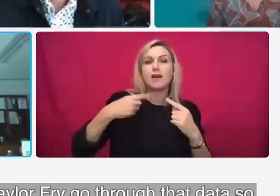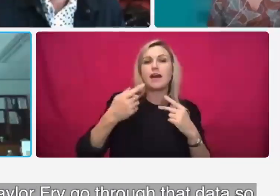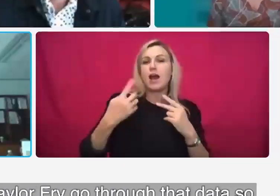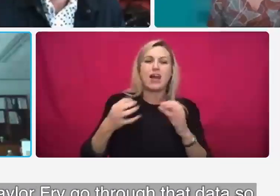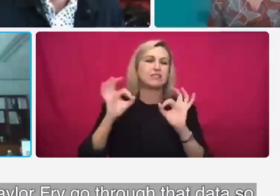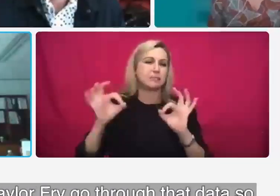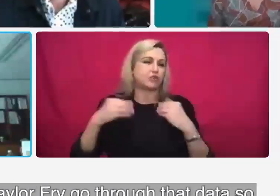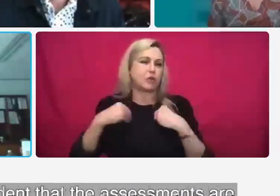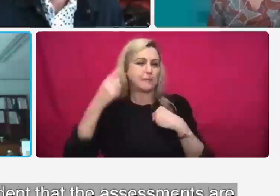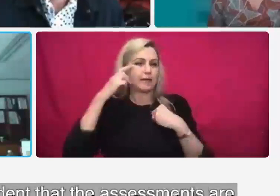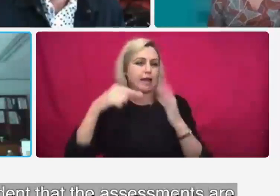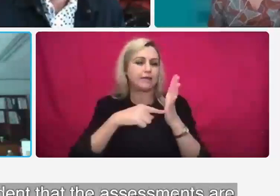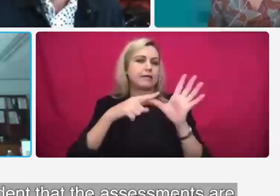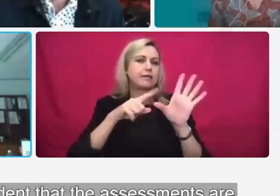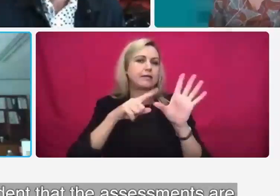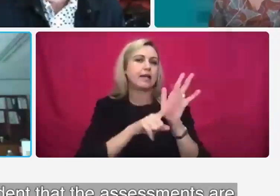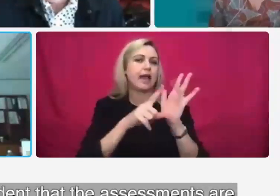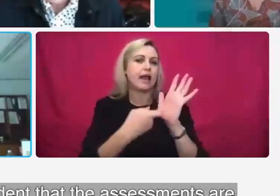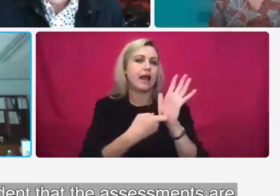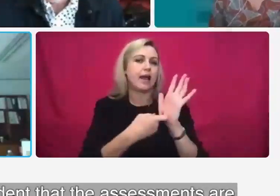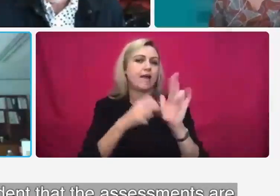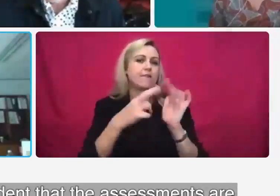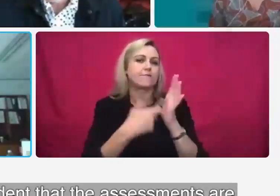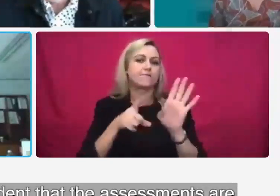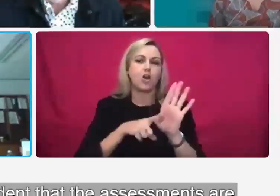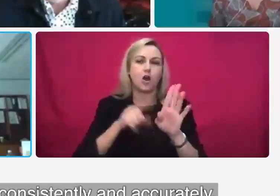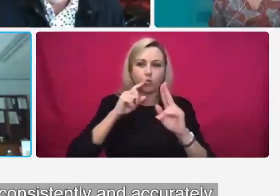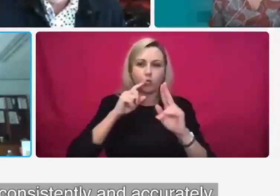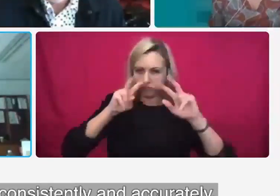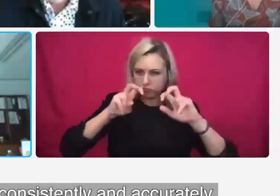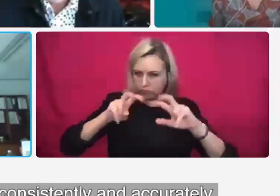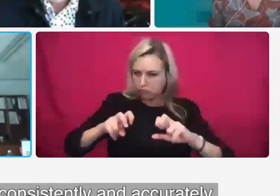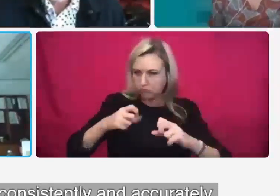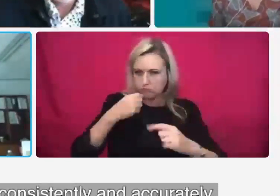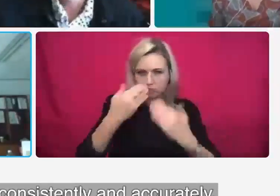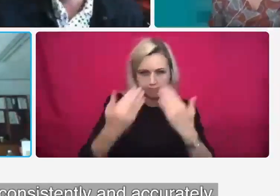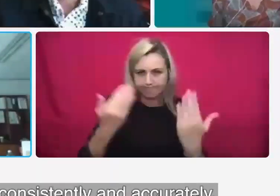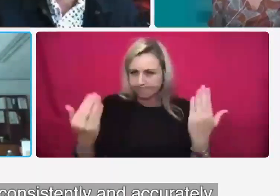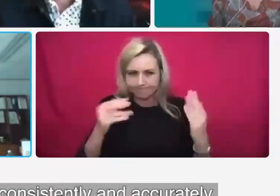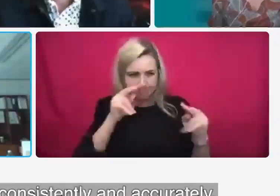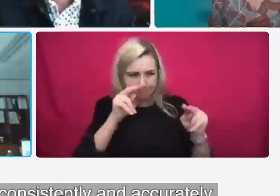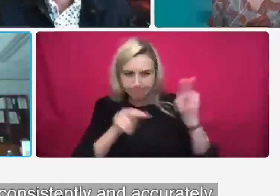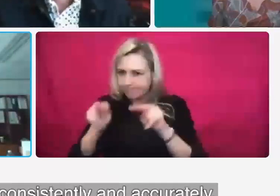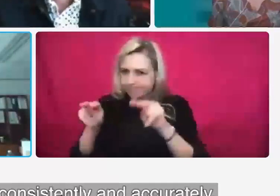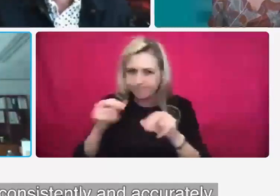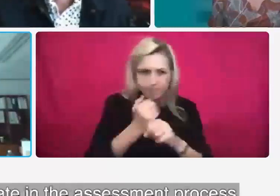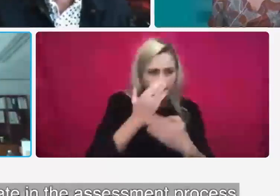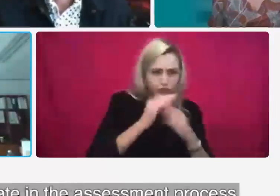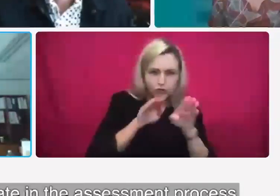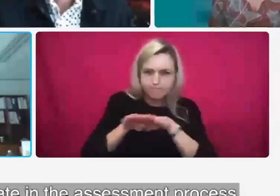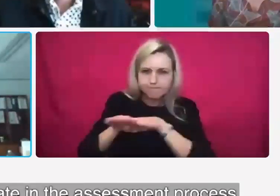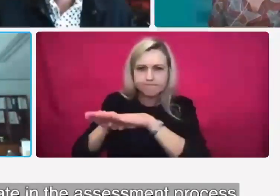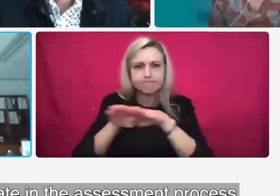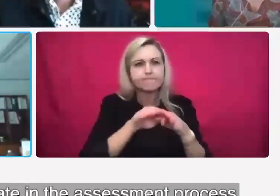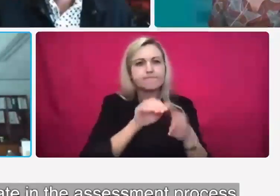data so that we can be confident that the assessments are being undertaken consistently and accurately. But